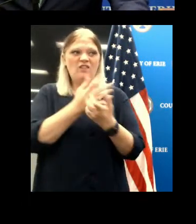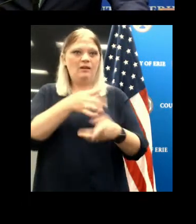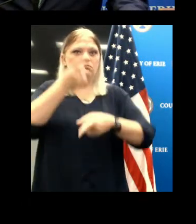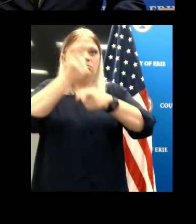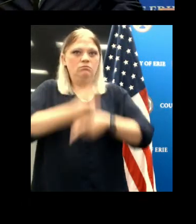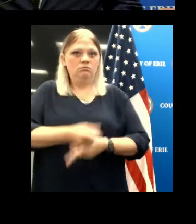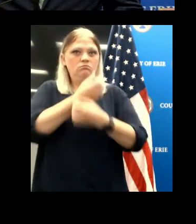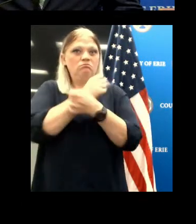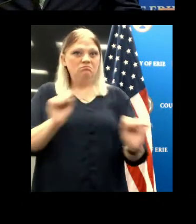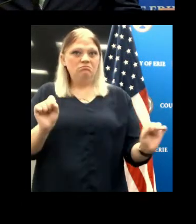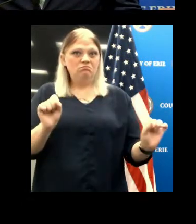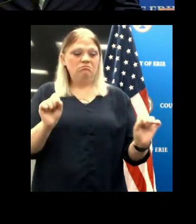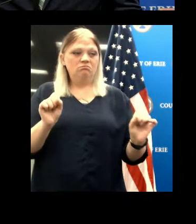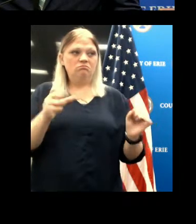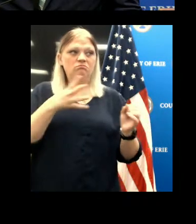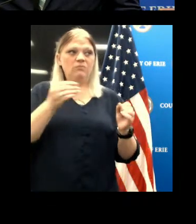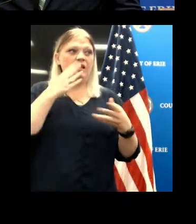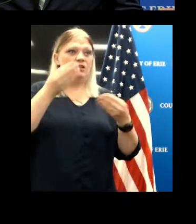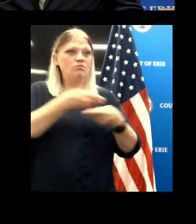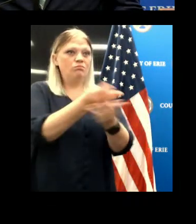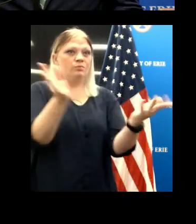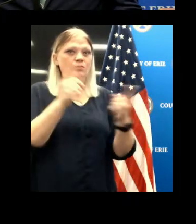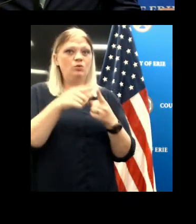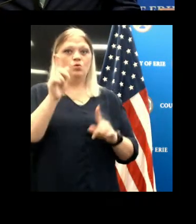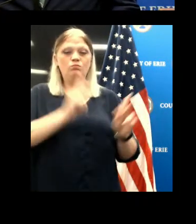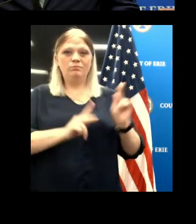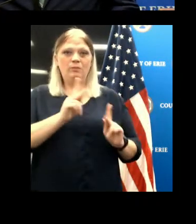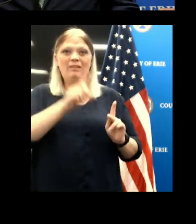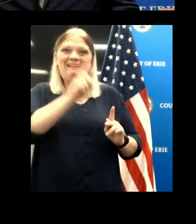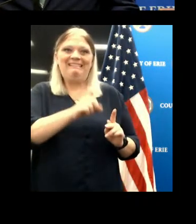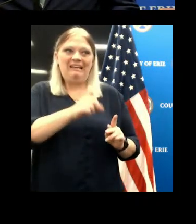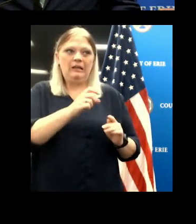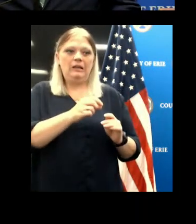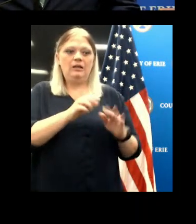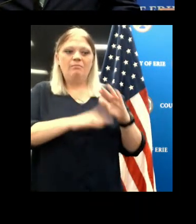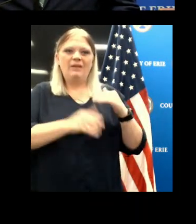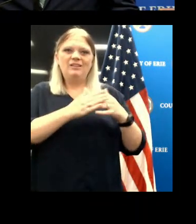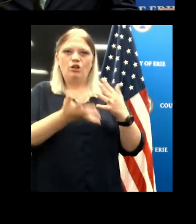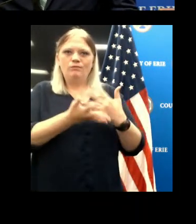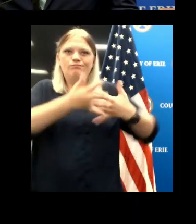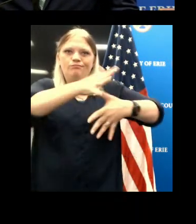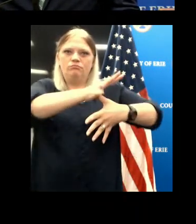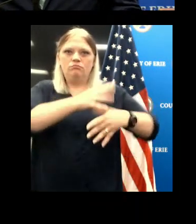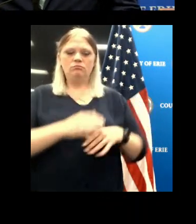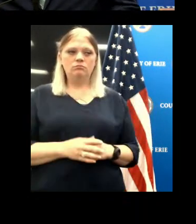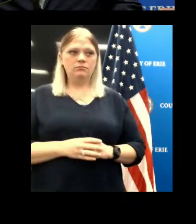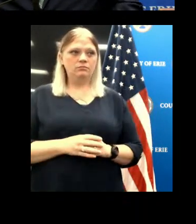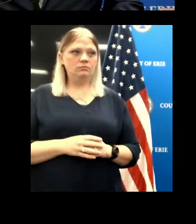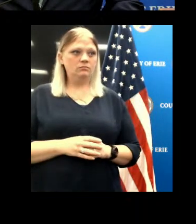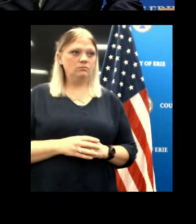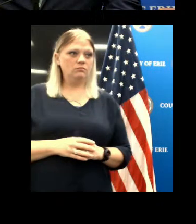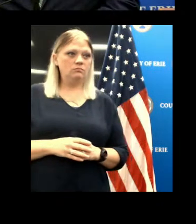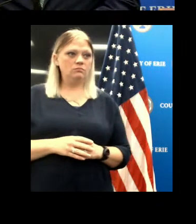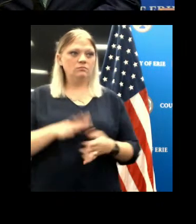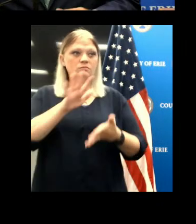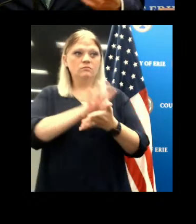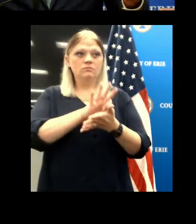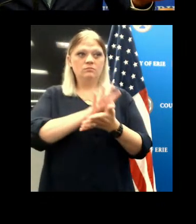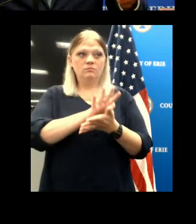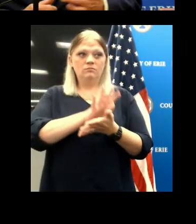it is safe, and it is distributed out to those who need it based on the priority list that we have.